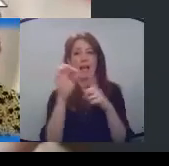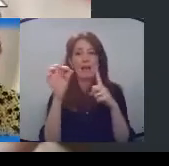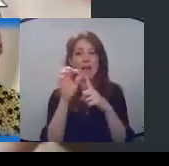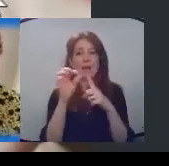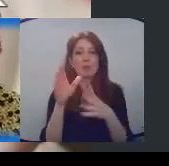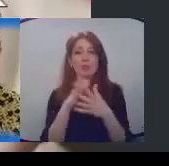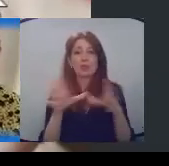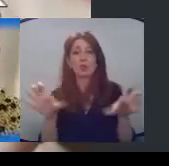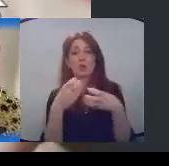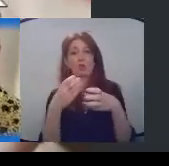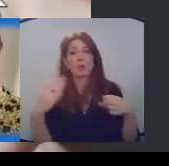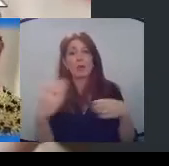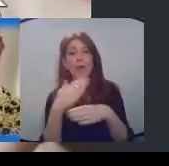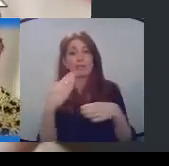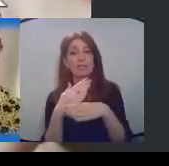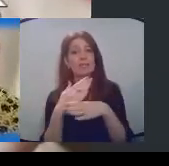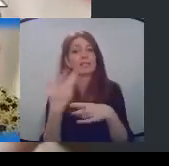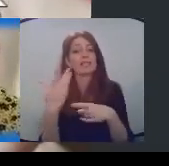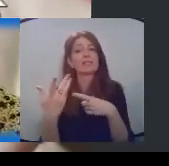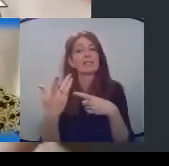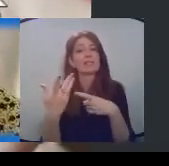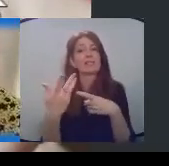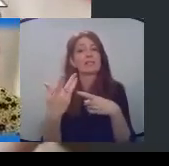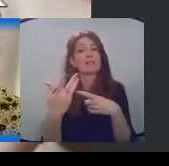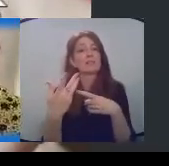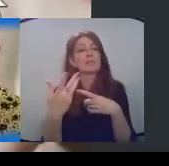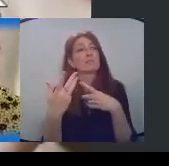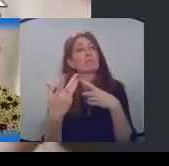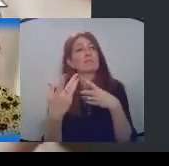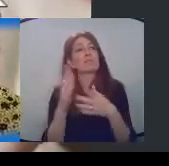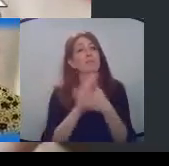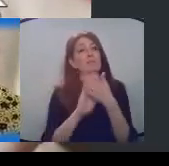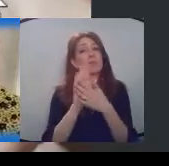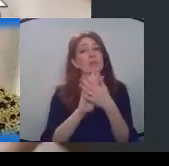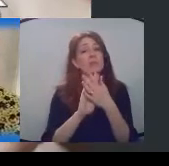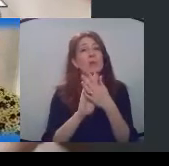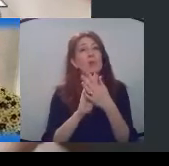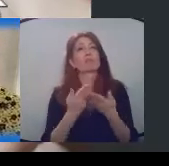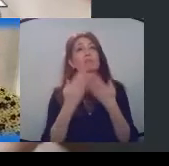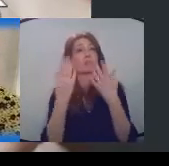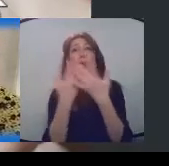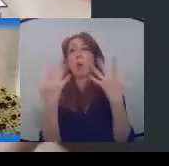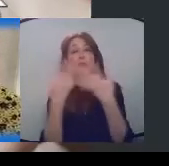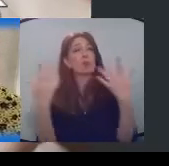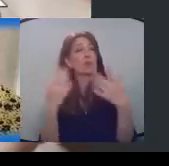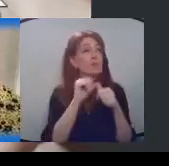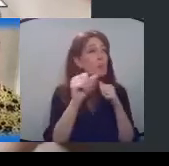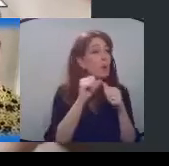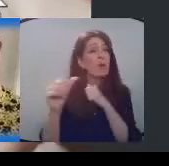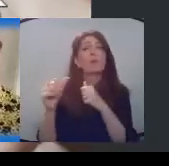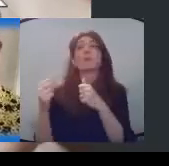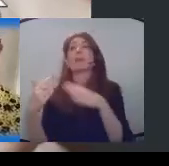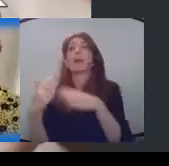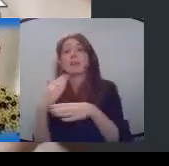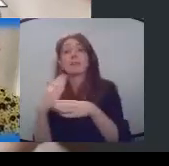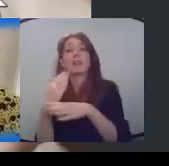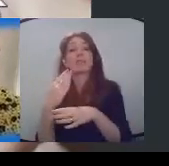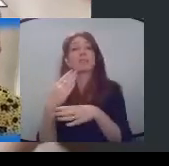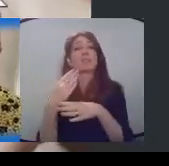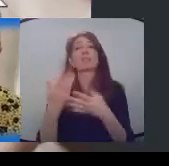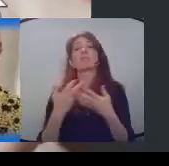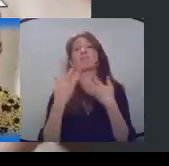We're activity agnostic. So we serve, you know, all sorts of sports and activity. And we also typically would